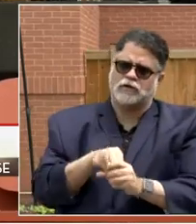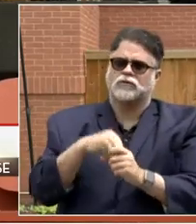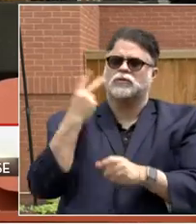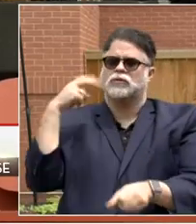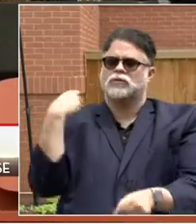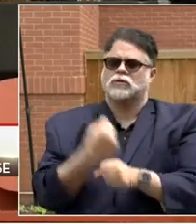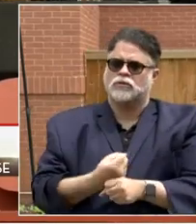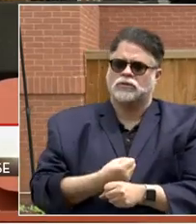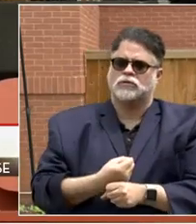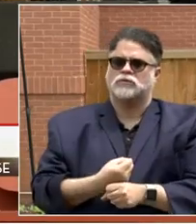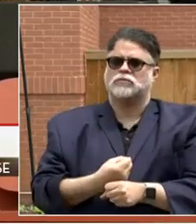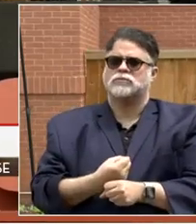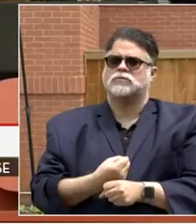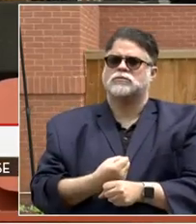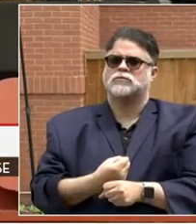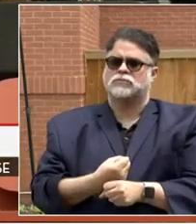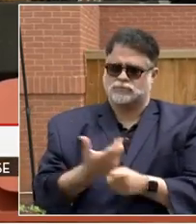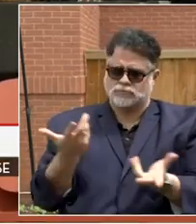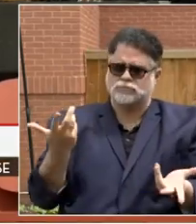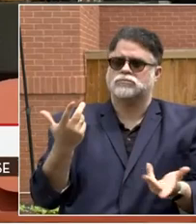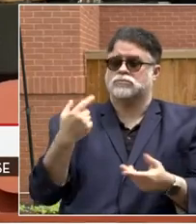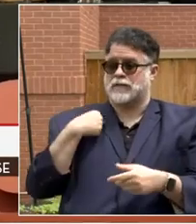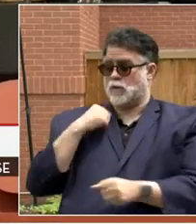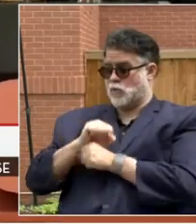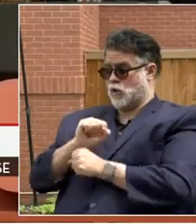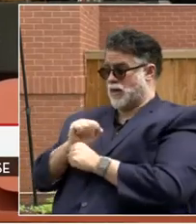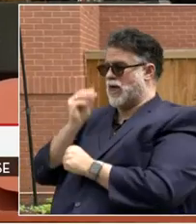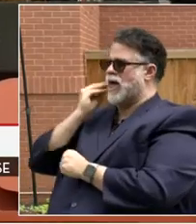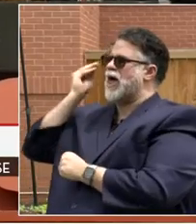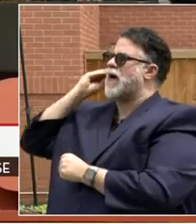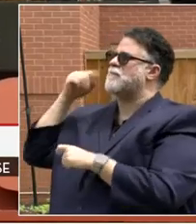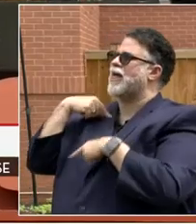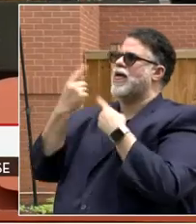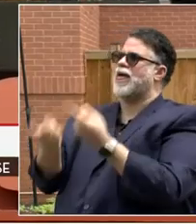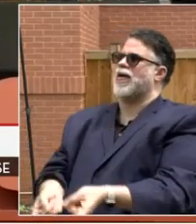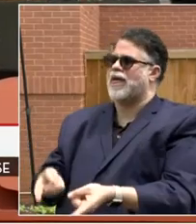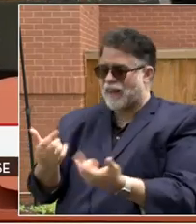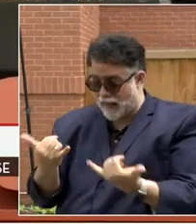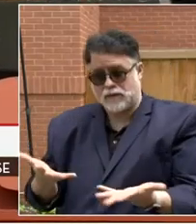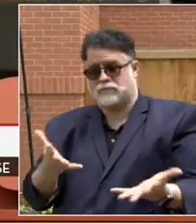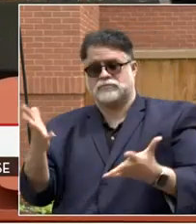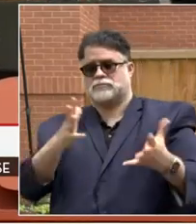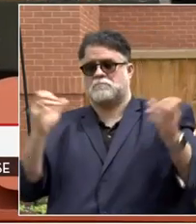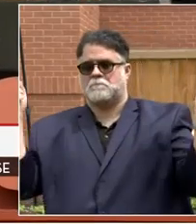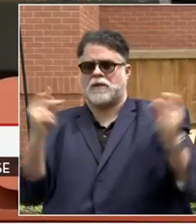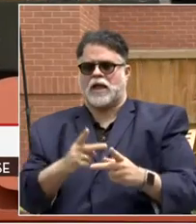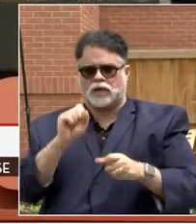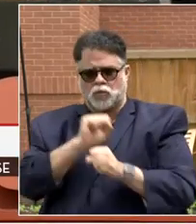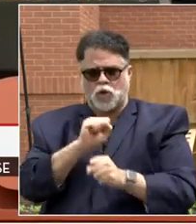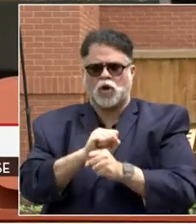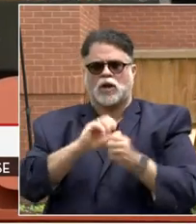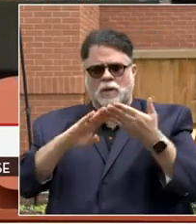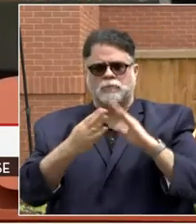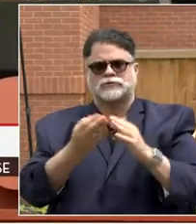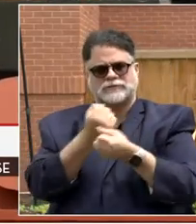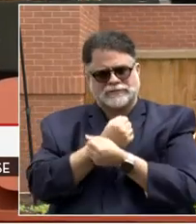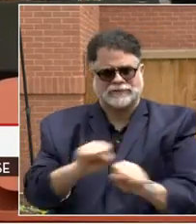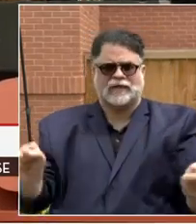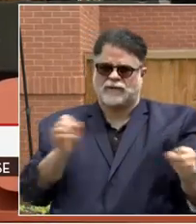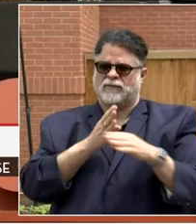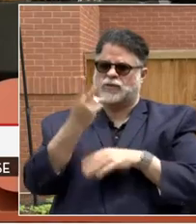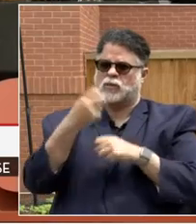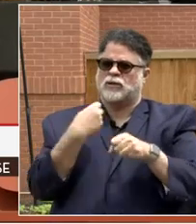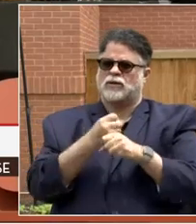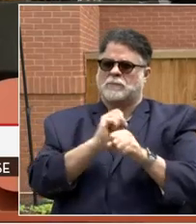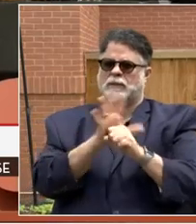working. We were together working to keep our communities safe. I also mentioned